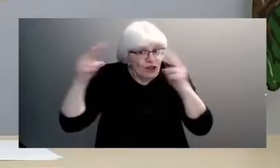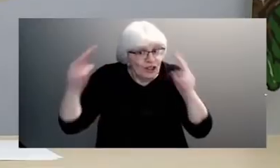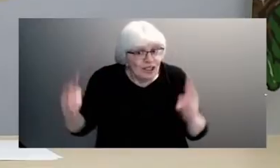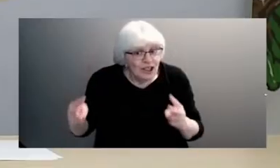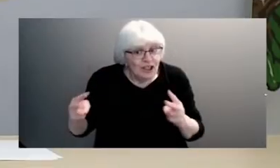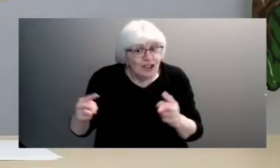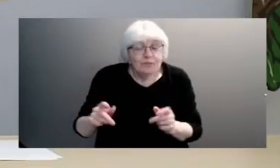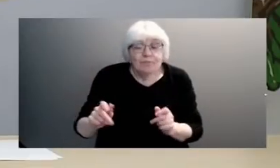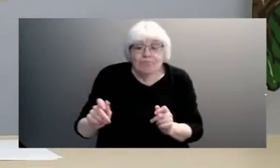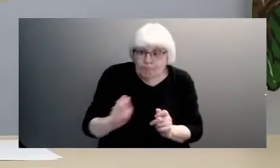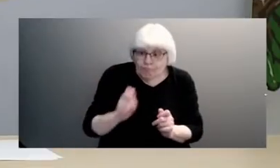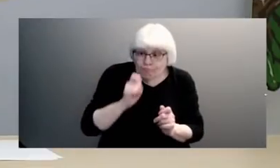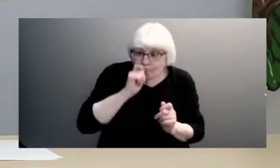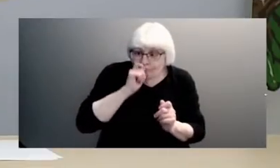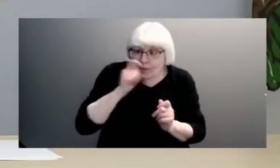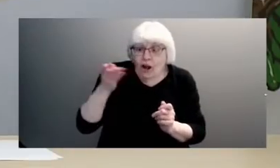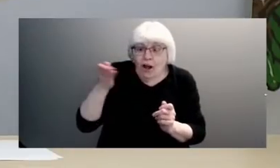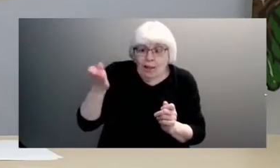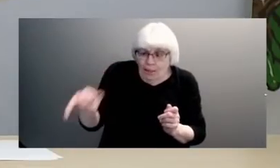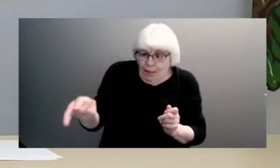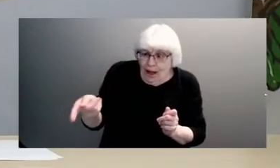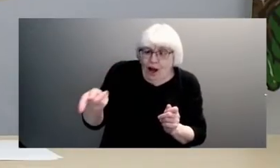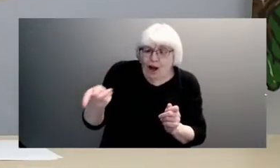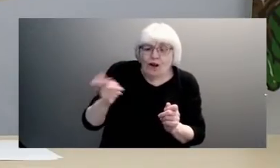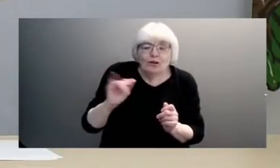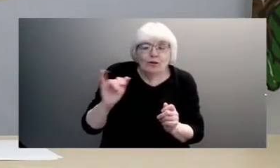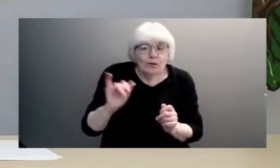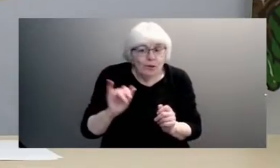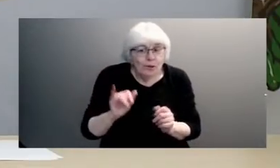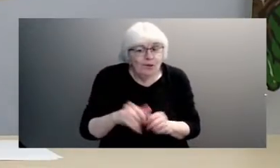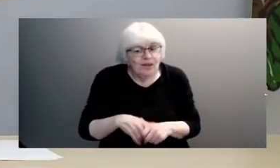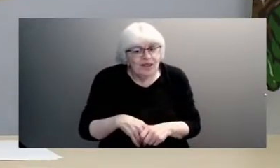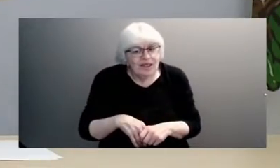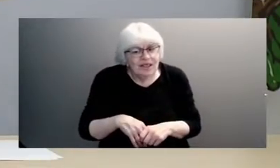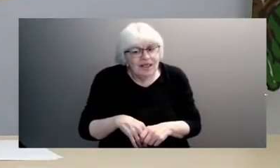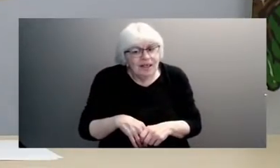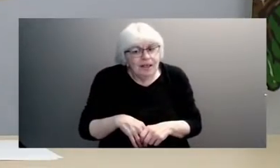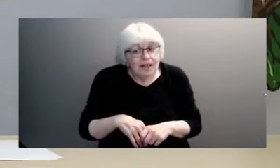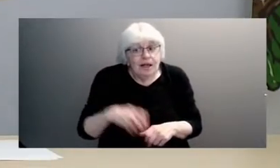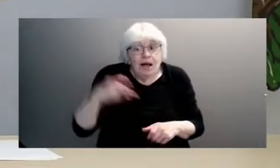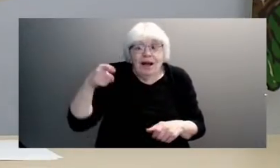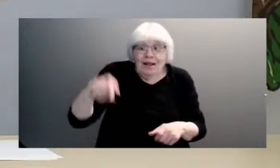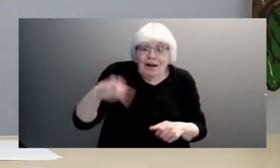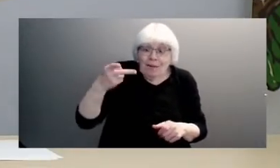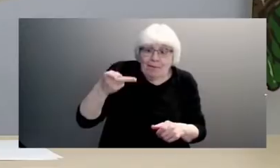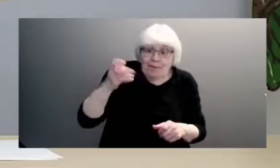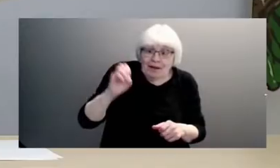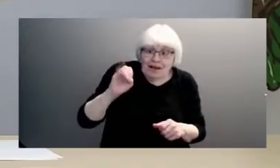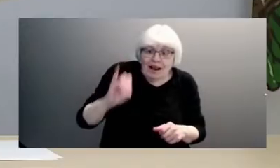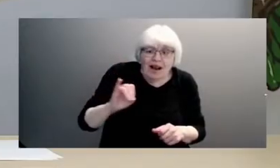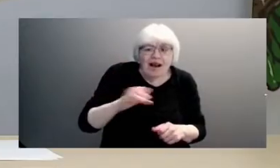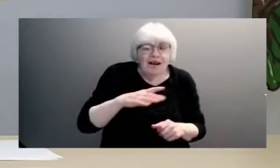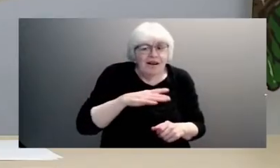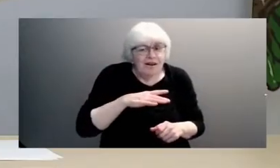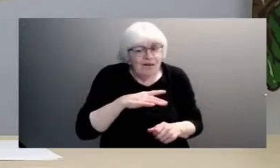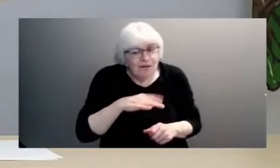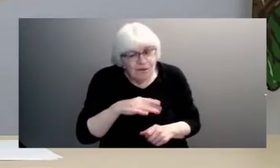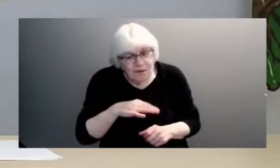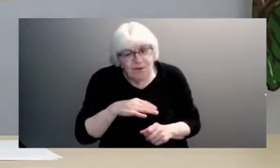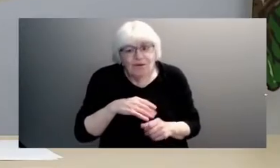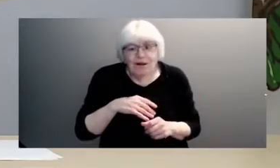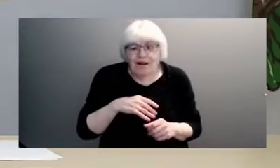we have in PEI a really good turnaround time and access to testing that may not be the